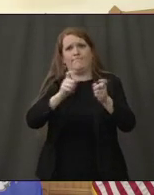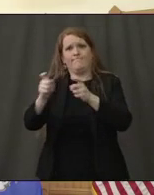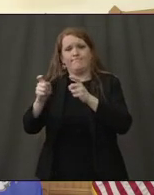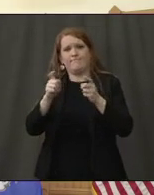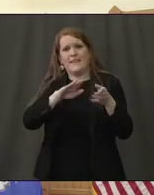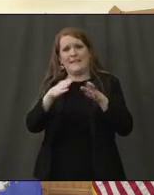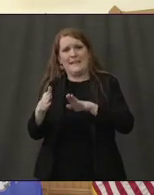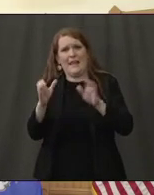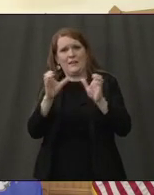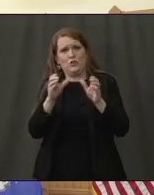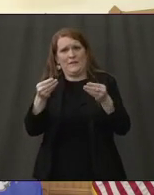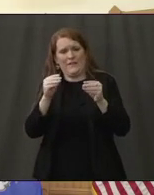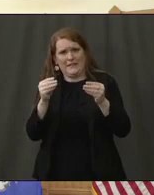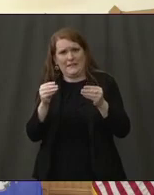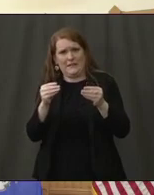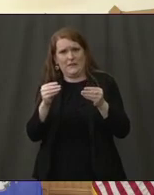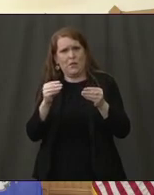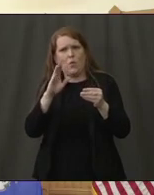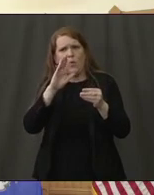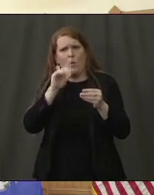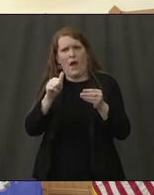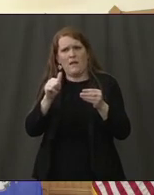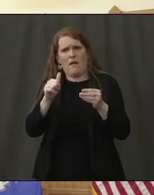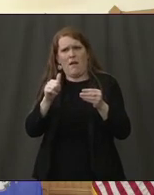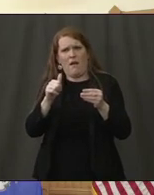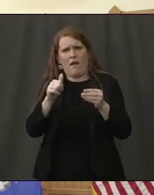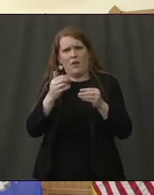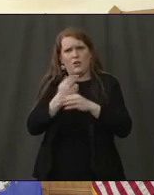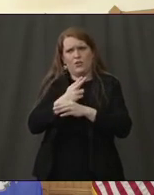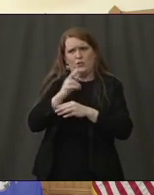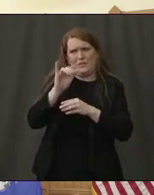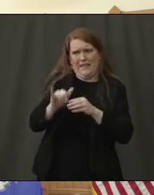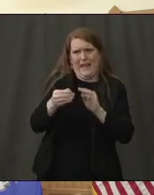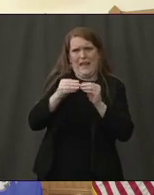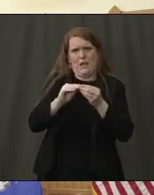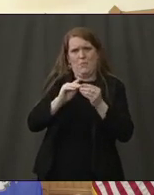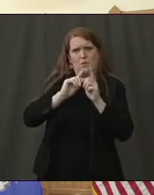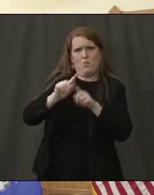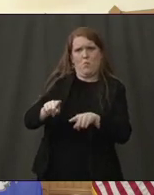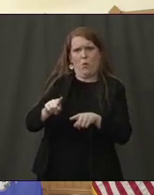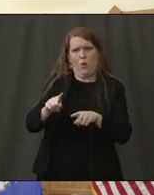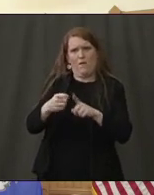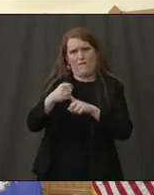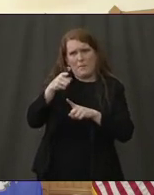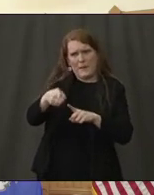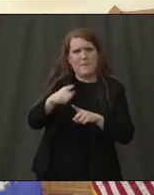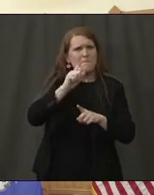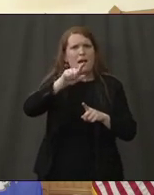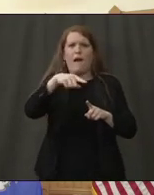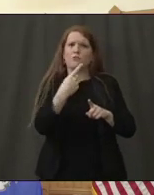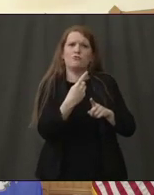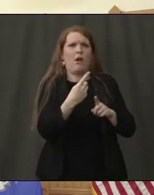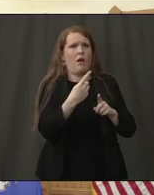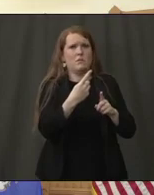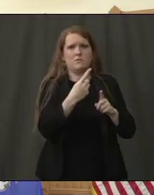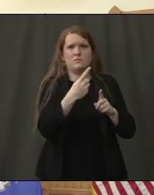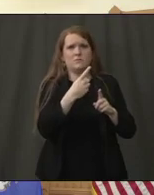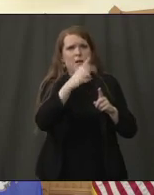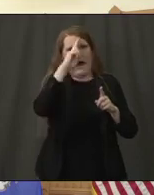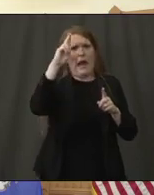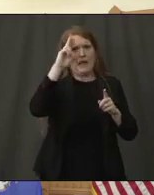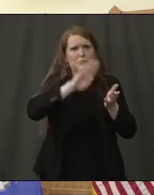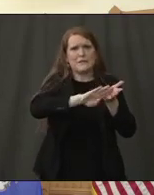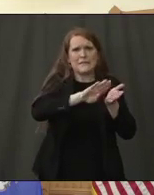simply have them report that number and start reporting that number as well, as to have the number of confirmed deaths